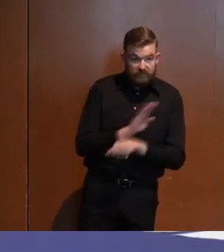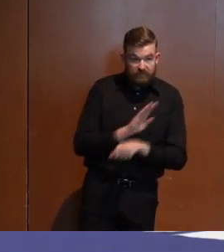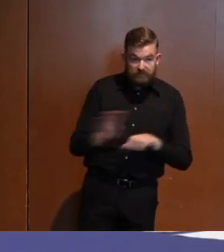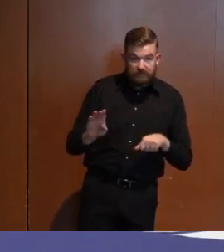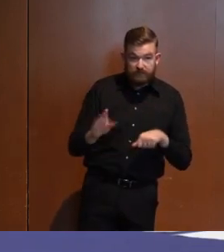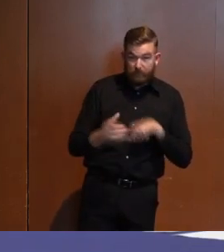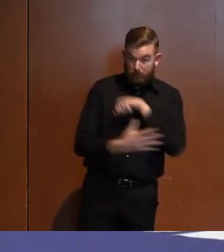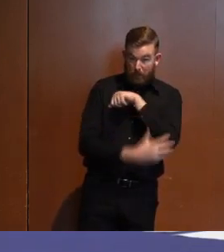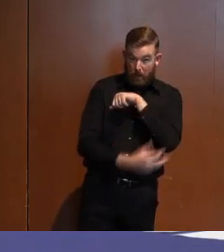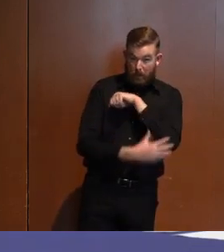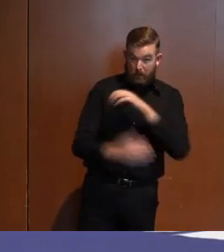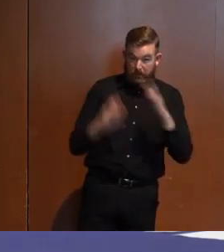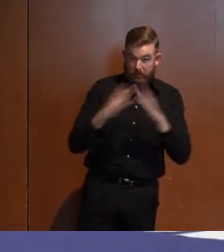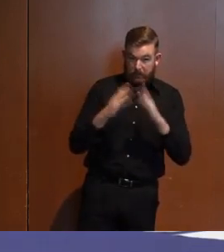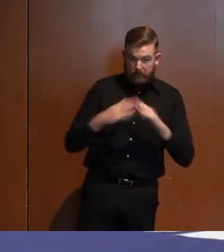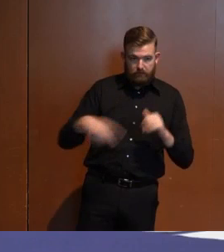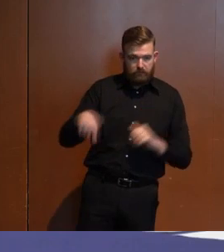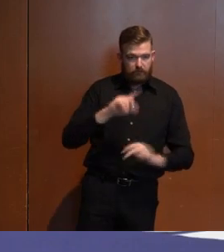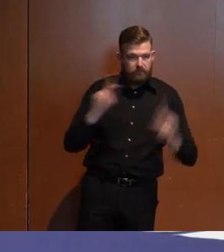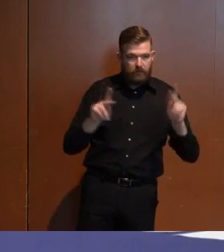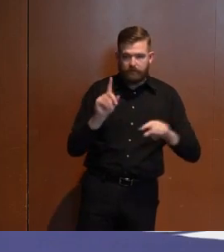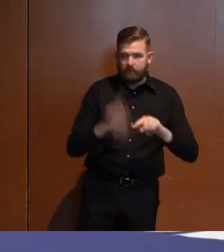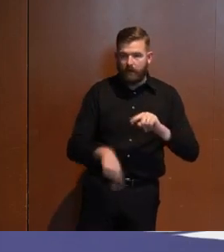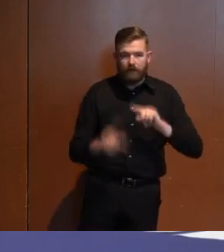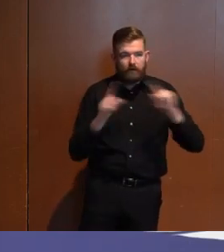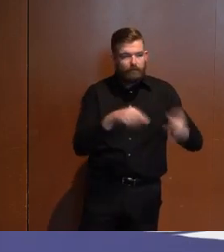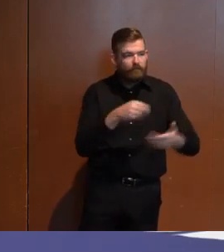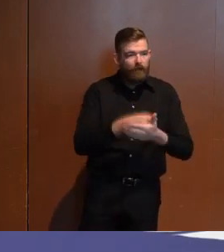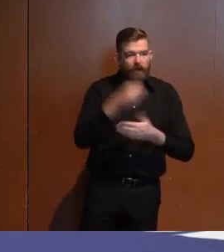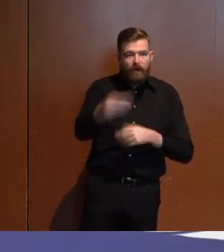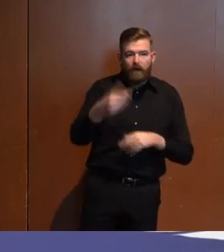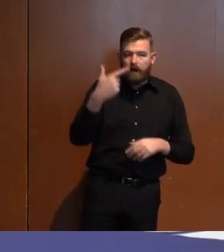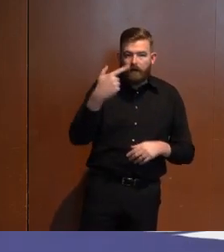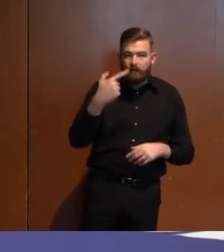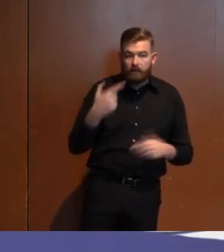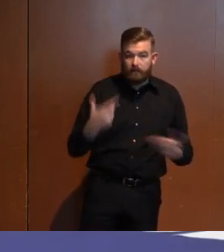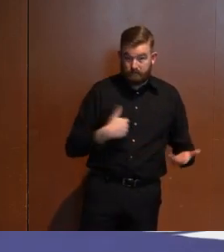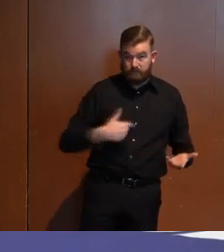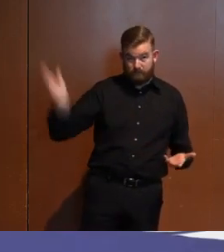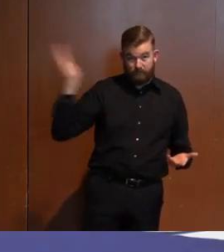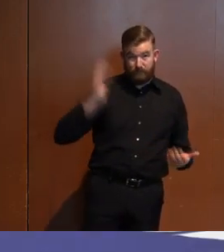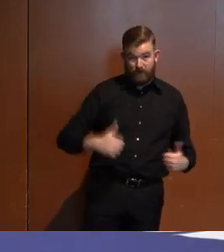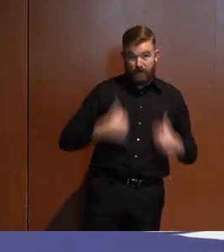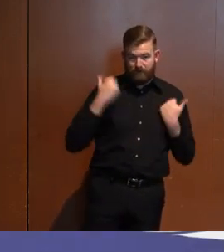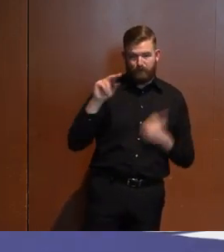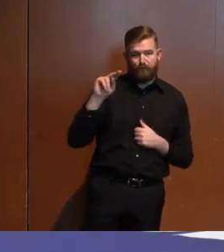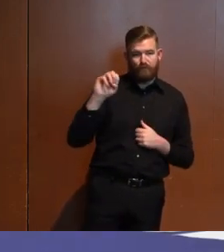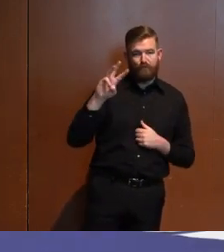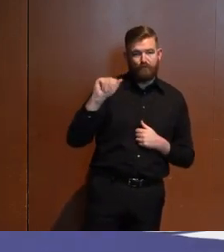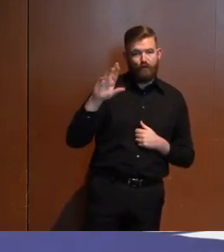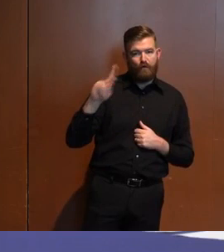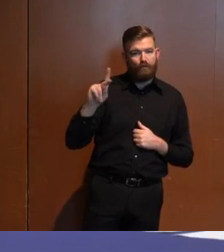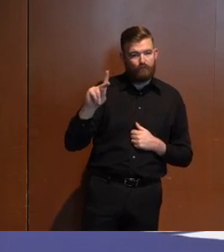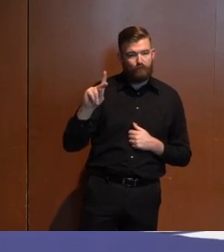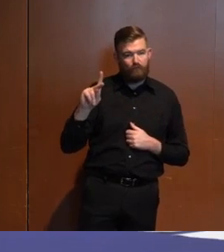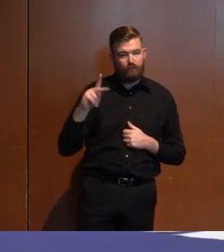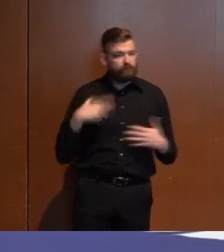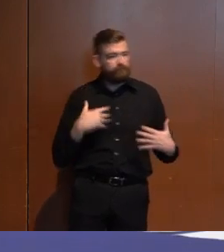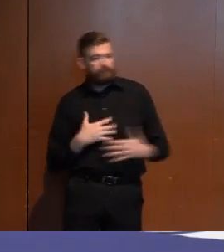of buying a firearm. I lived in Newark and I understand this firsthand. You surround yourself with armed guards, so clearly you understand the benefit of the Second